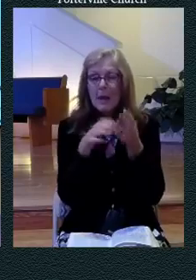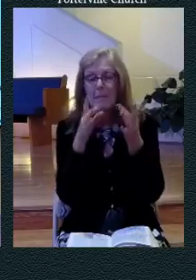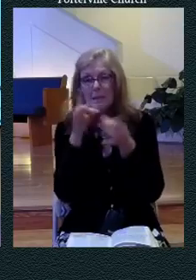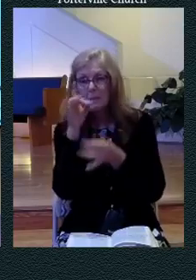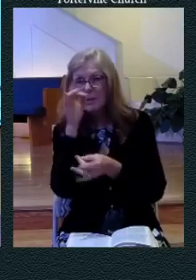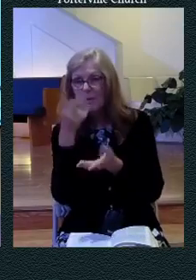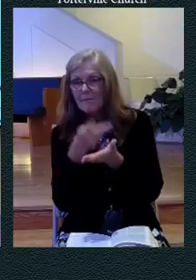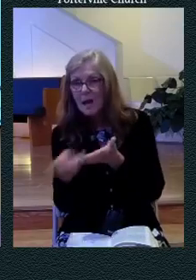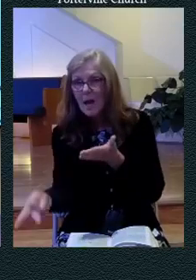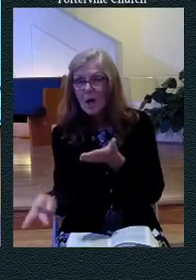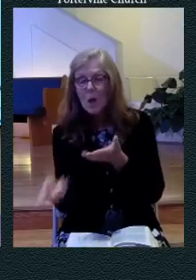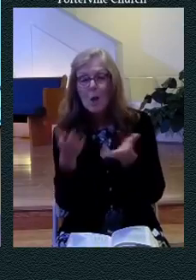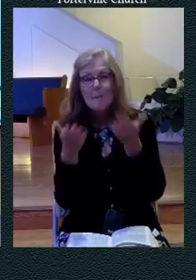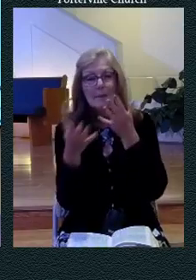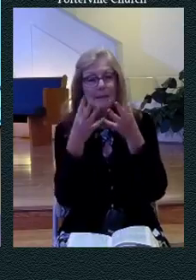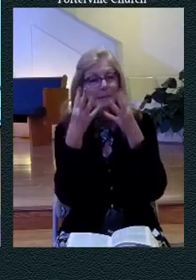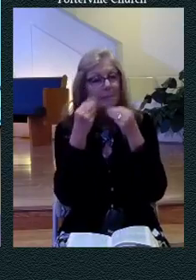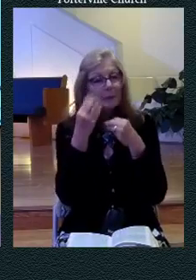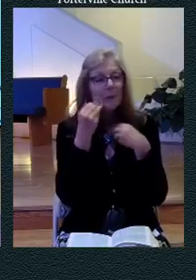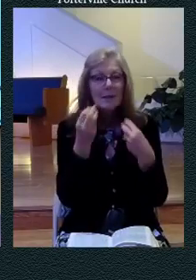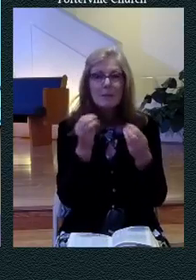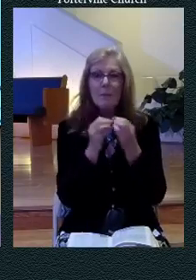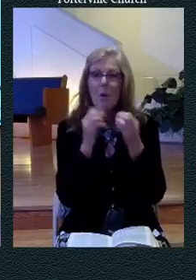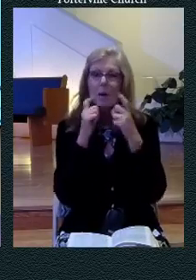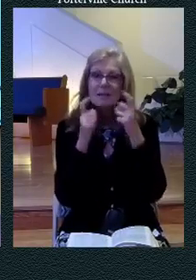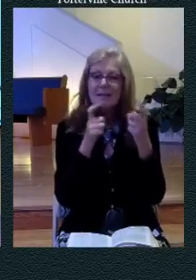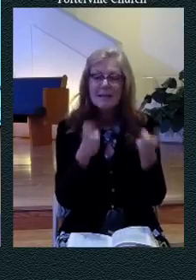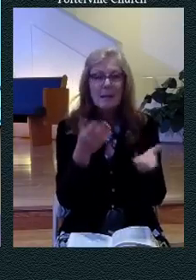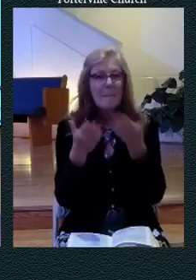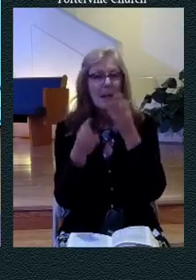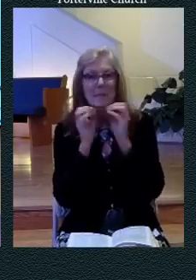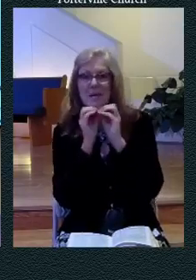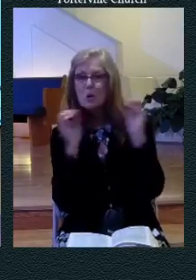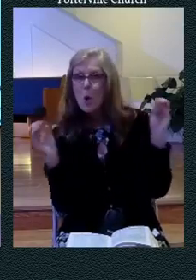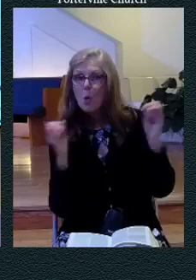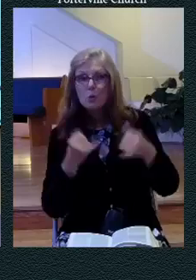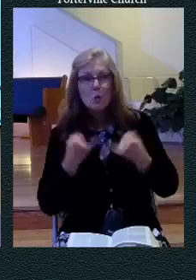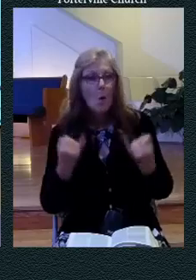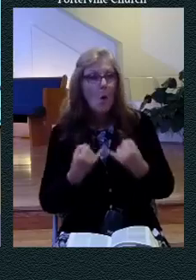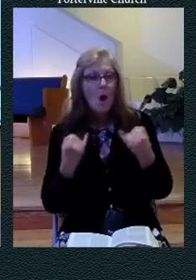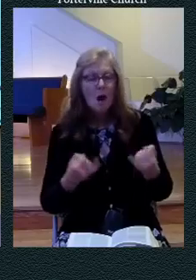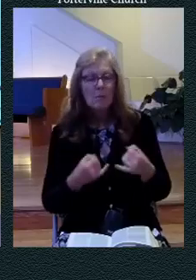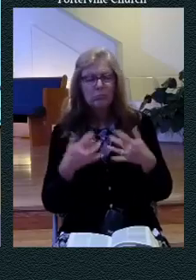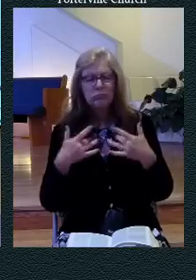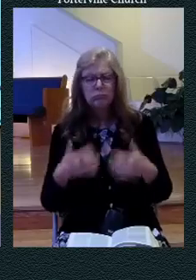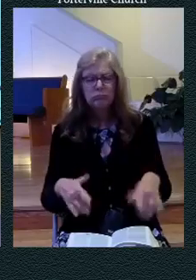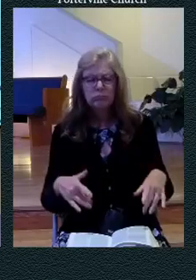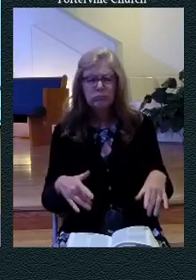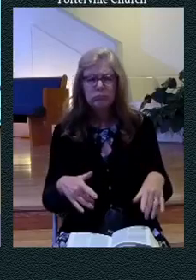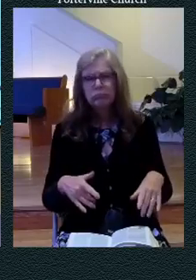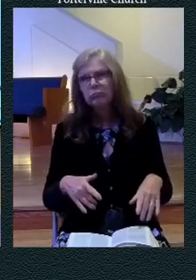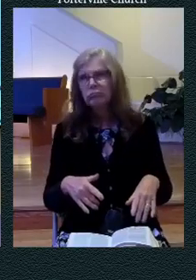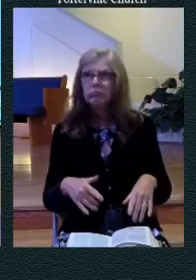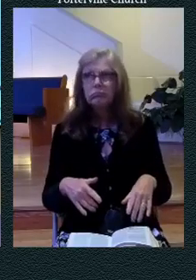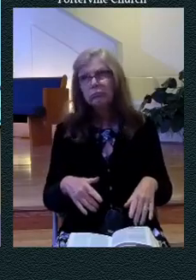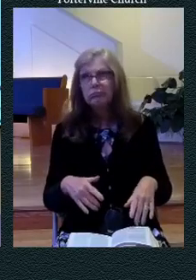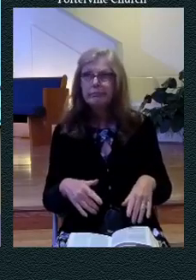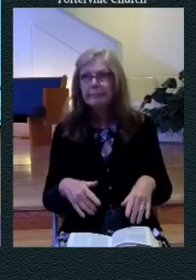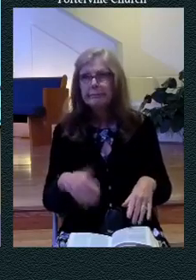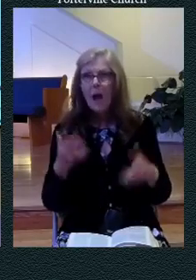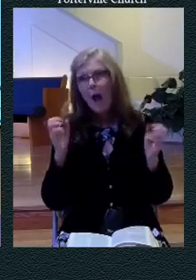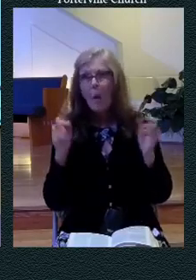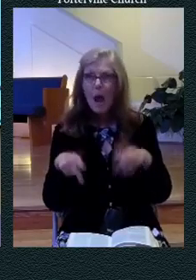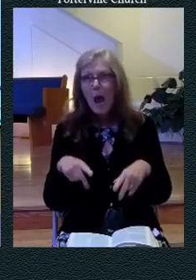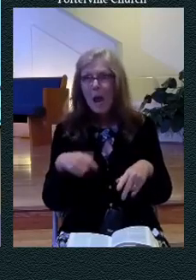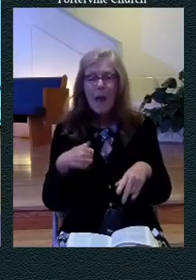into sin. It may be a lack of joy. You kind of become a soldier who slogs along, I'm doing what I'm supposed to do,